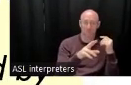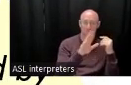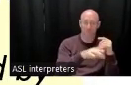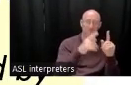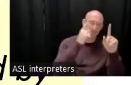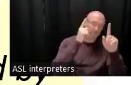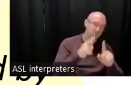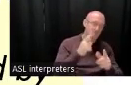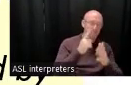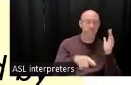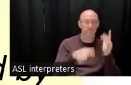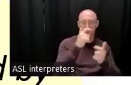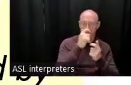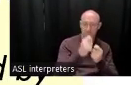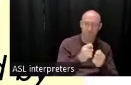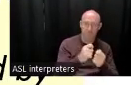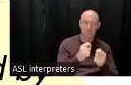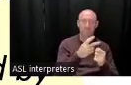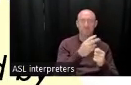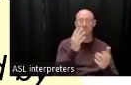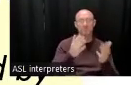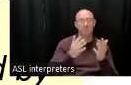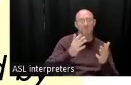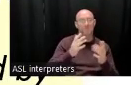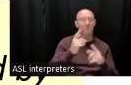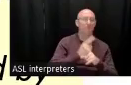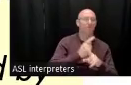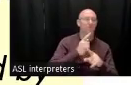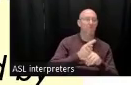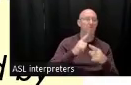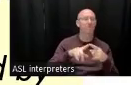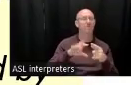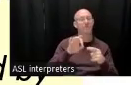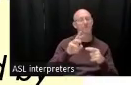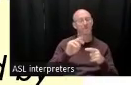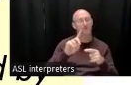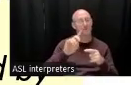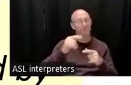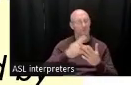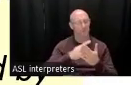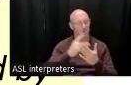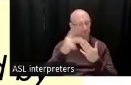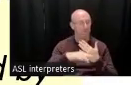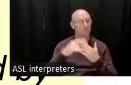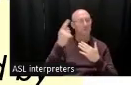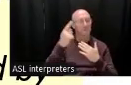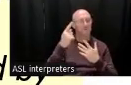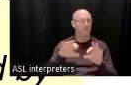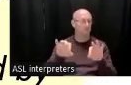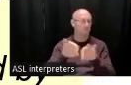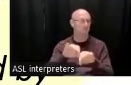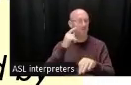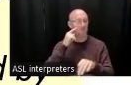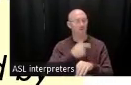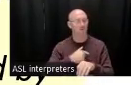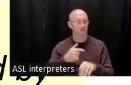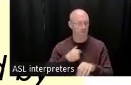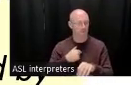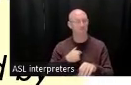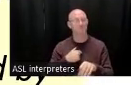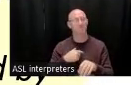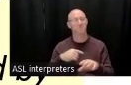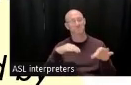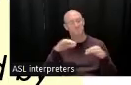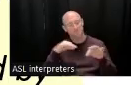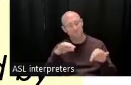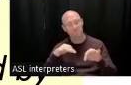and what they are interested in and maybe appropriate to the funding program, that's something that's important for us to bring forward and to